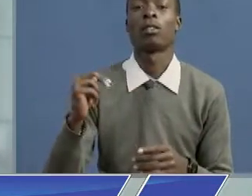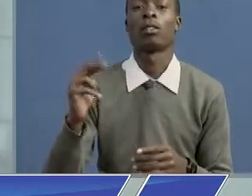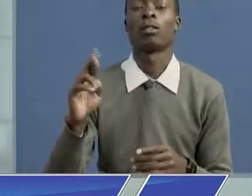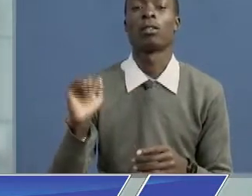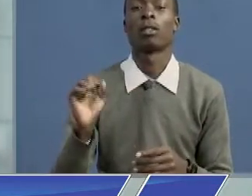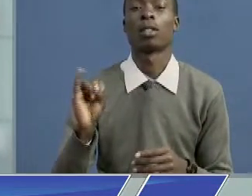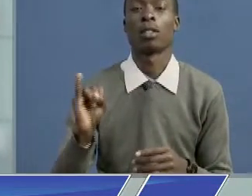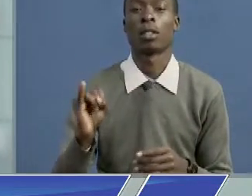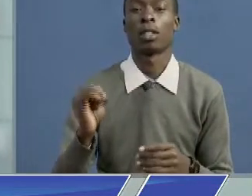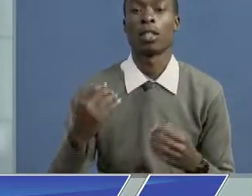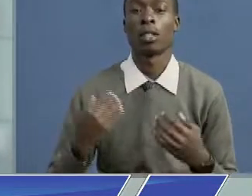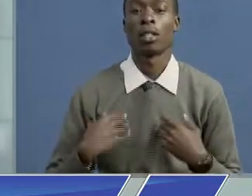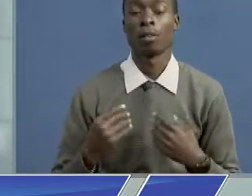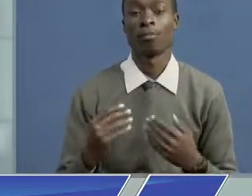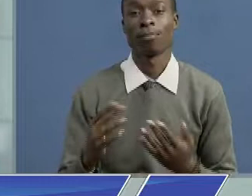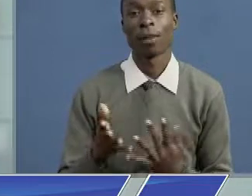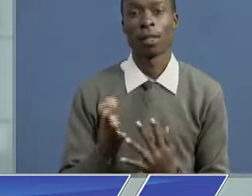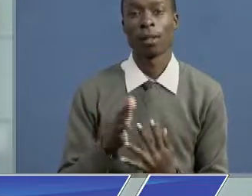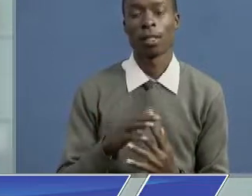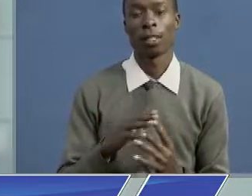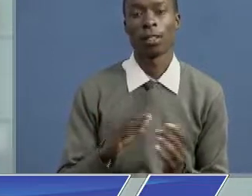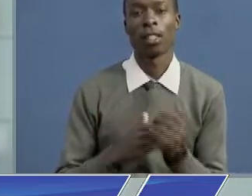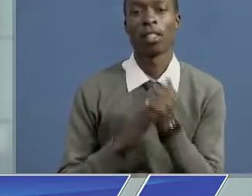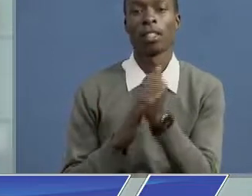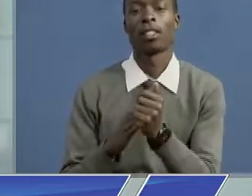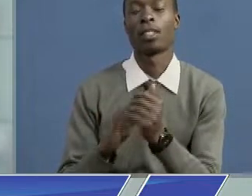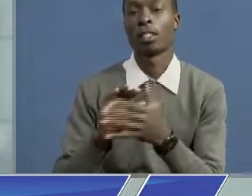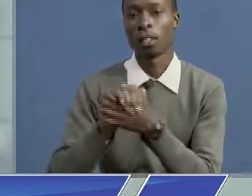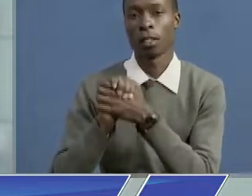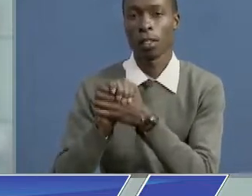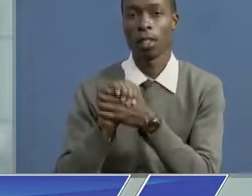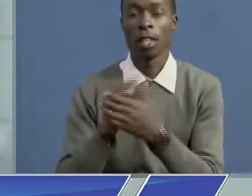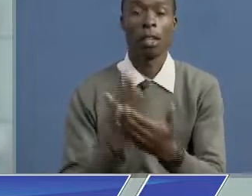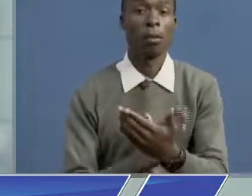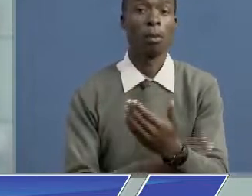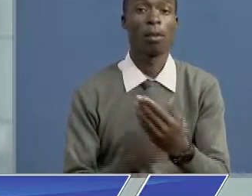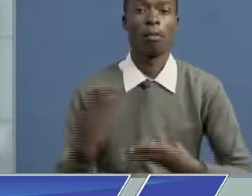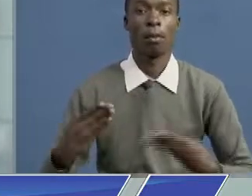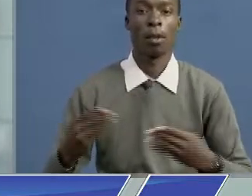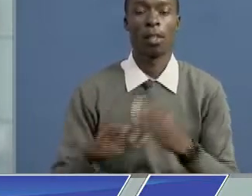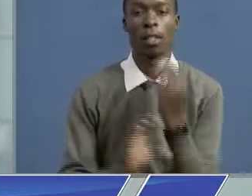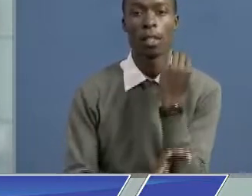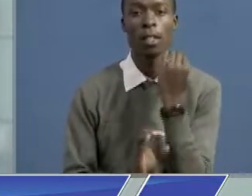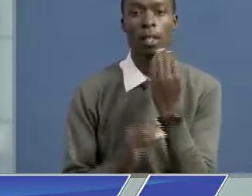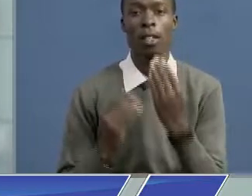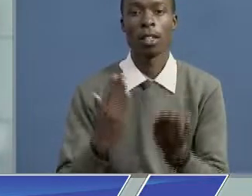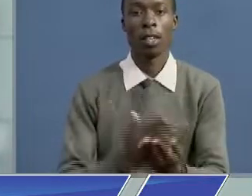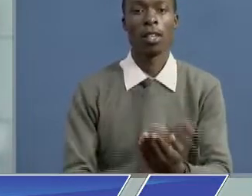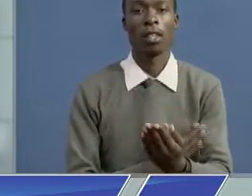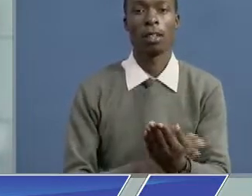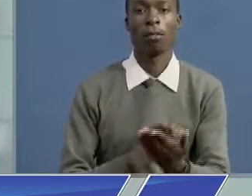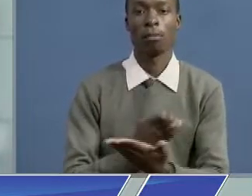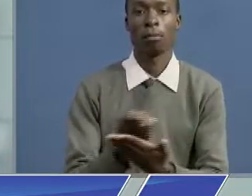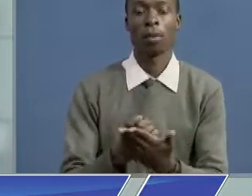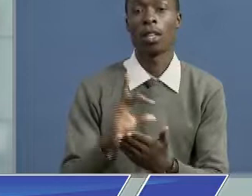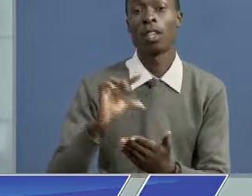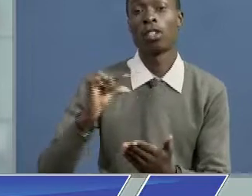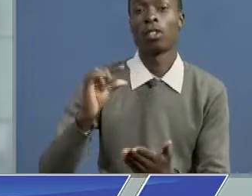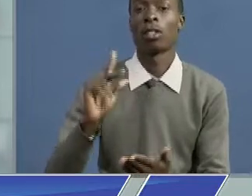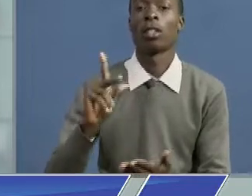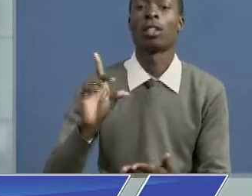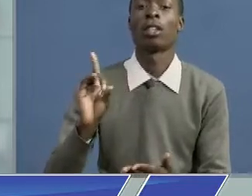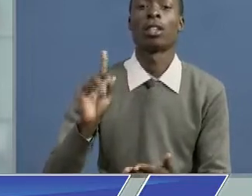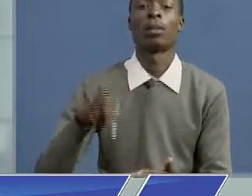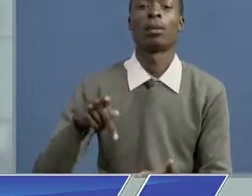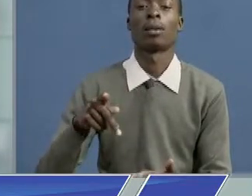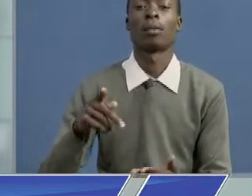who was accompanied by a section of Jubilee leaders, claimed that improving business in the country will improve the country's GDP. His remarks comes a